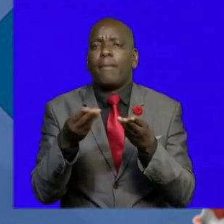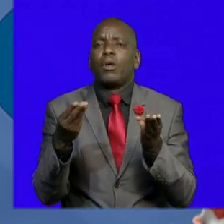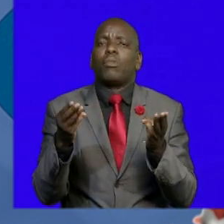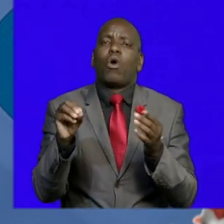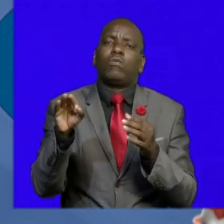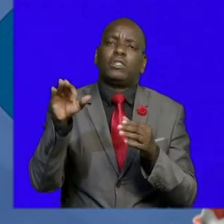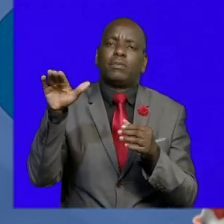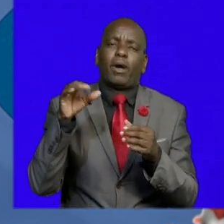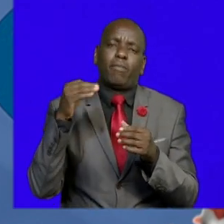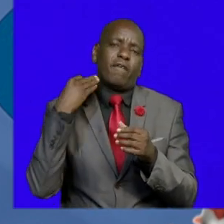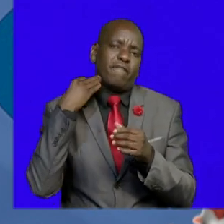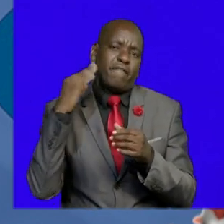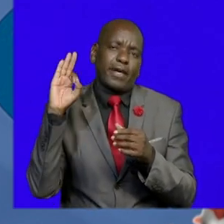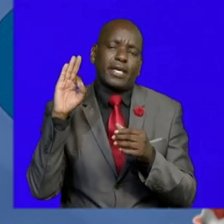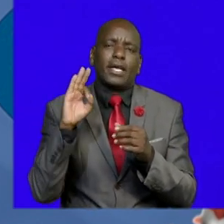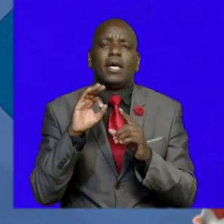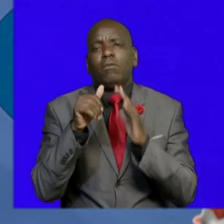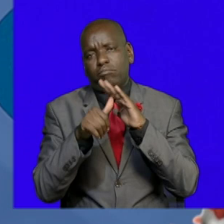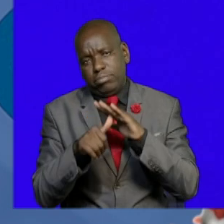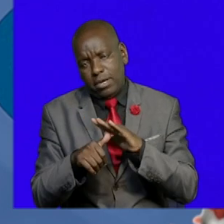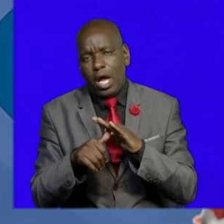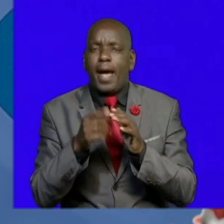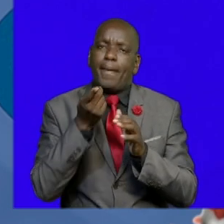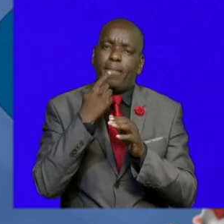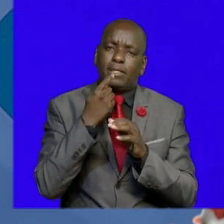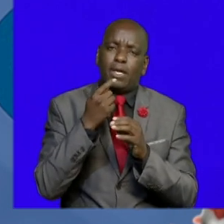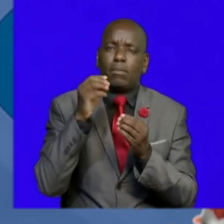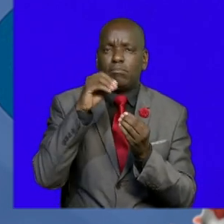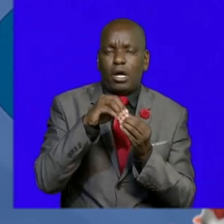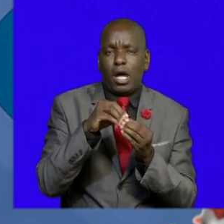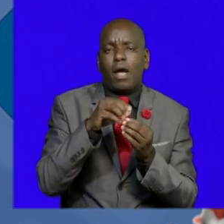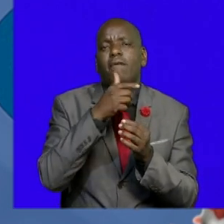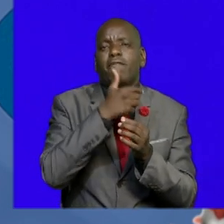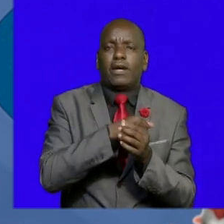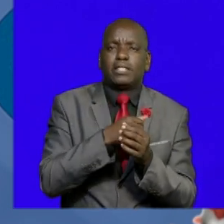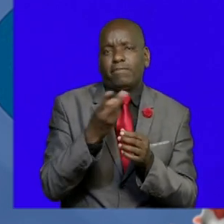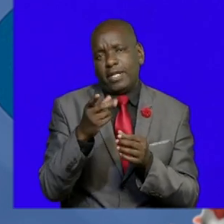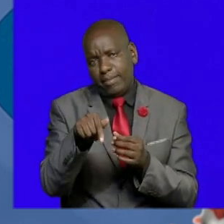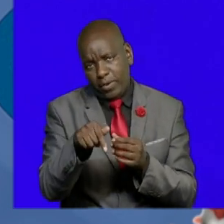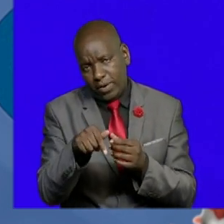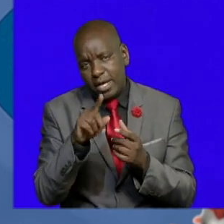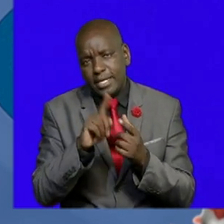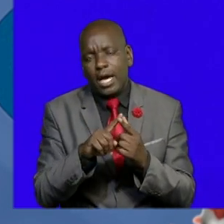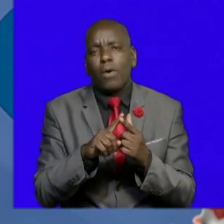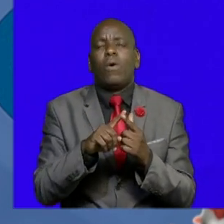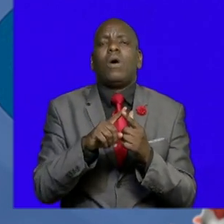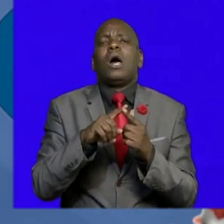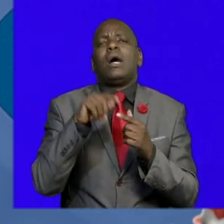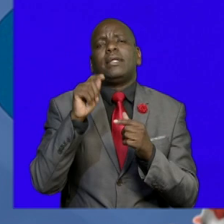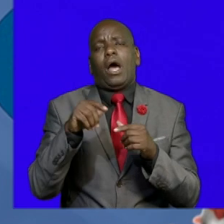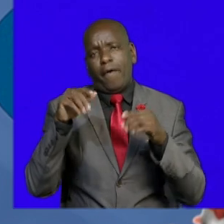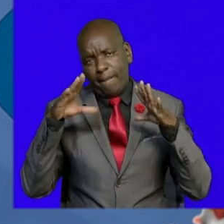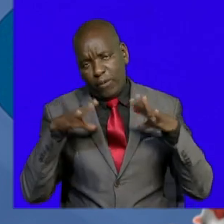population from fake or substandard medicines, including vaccines in this case. It is once again